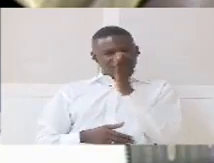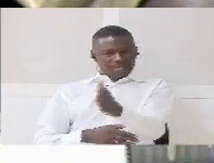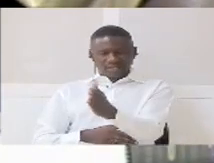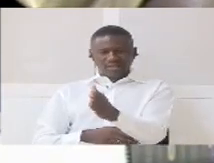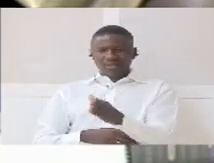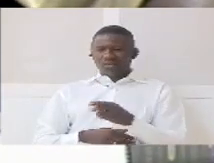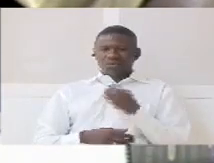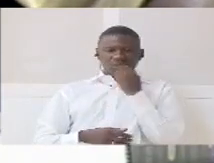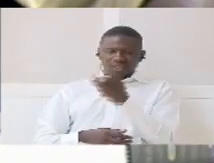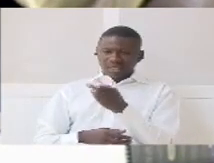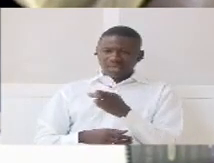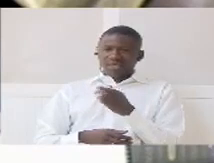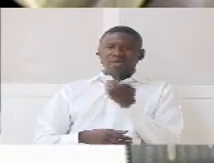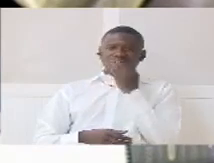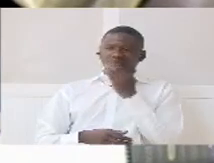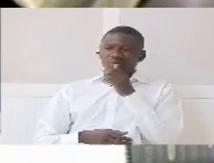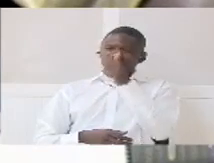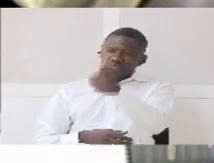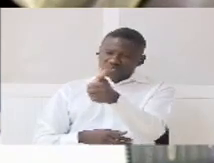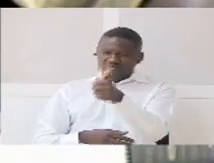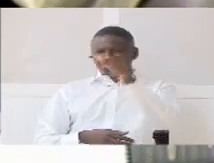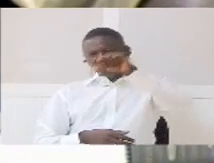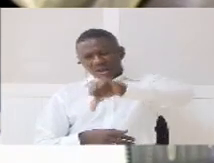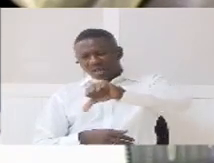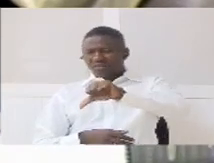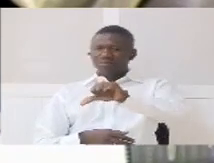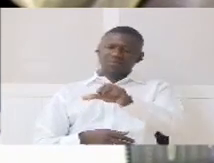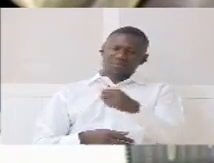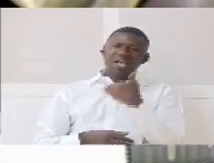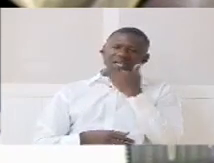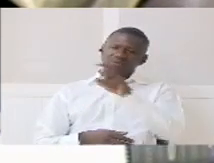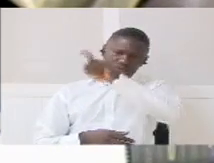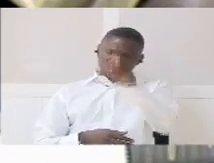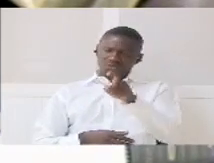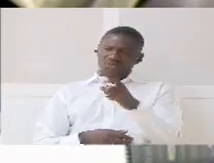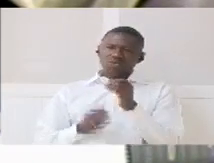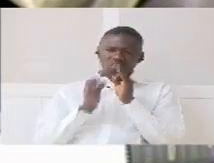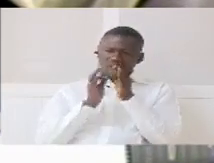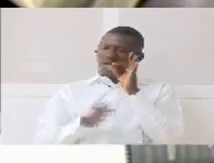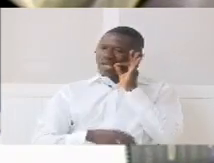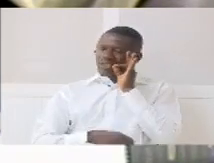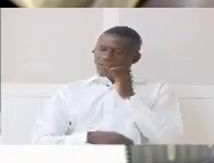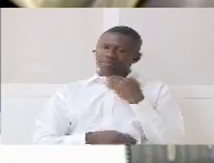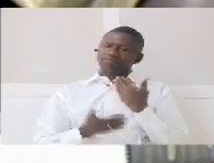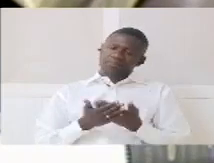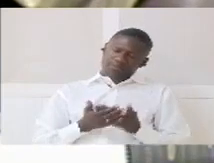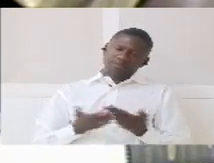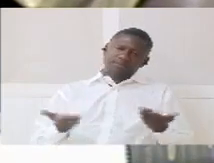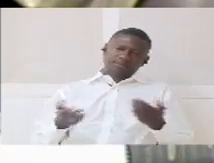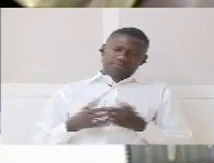poor? Ba fono alaftale jabirio kala ko aye nyin ka nyami domoro nyin abete atale bang famam